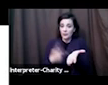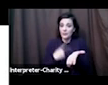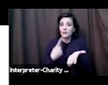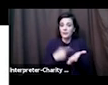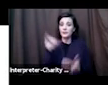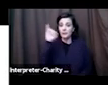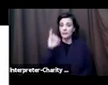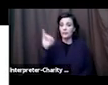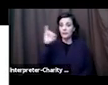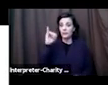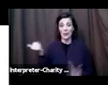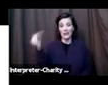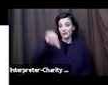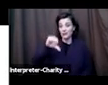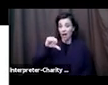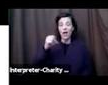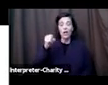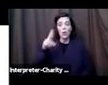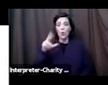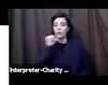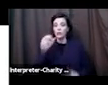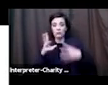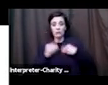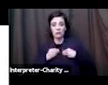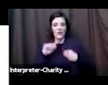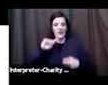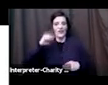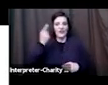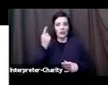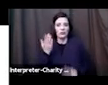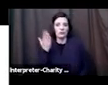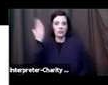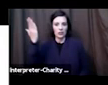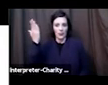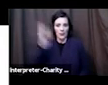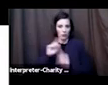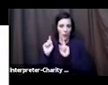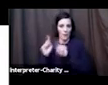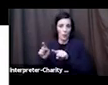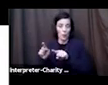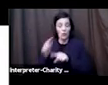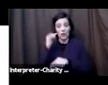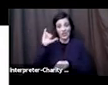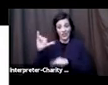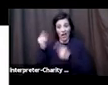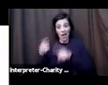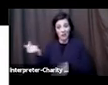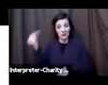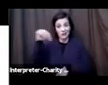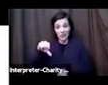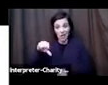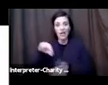insurance might deny or they might reject the first round of the submission. And then in that case, we can just